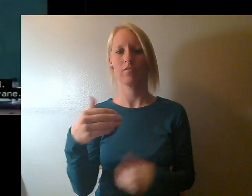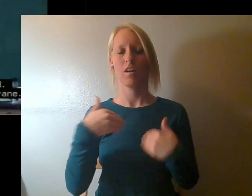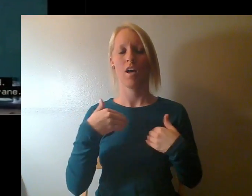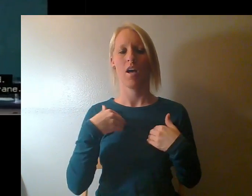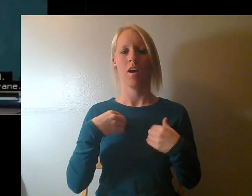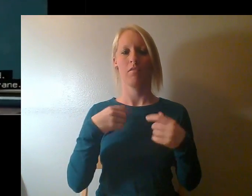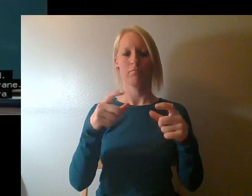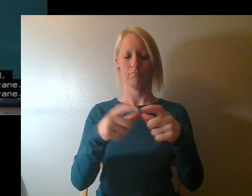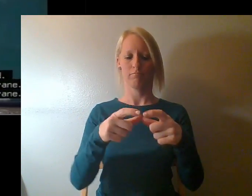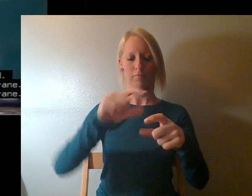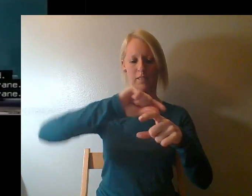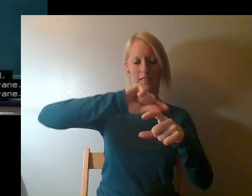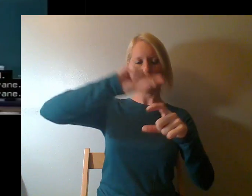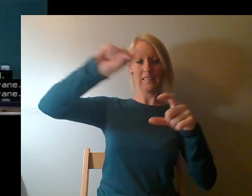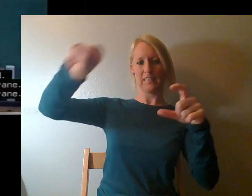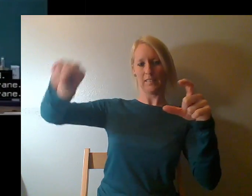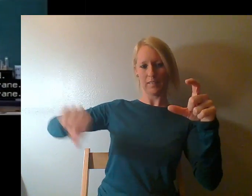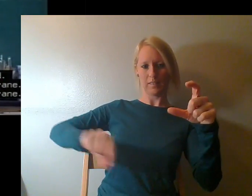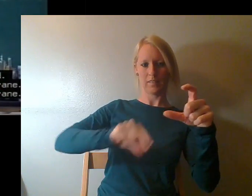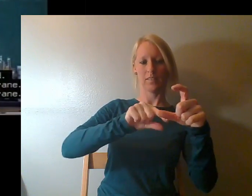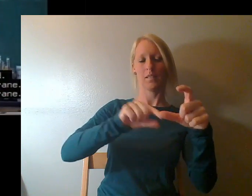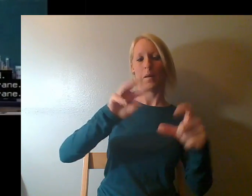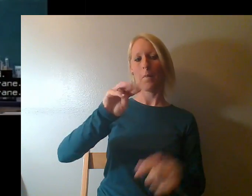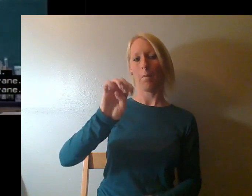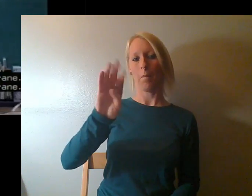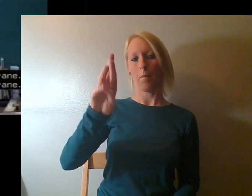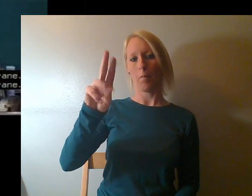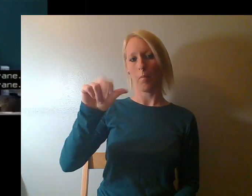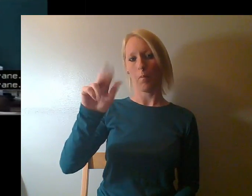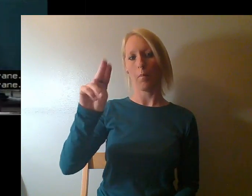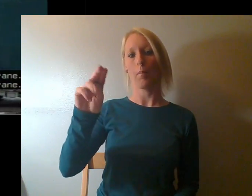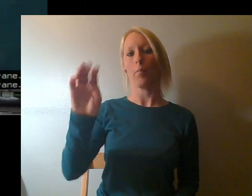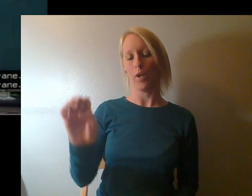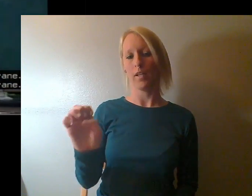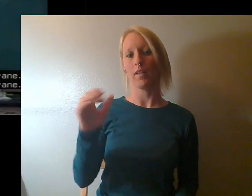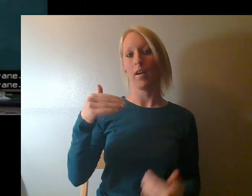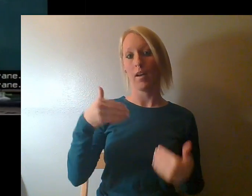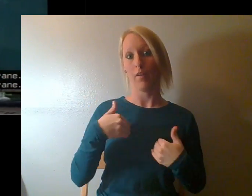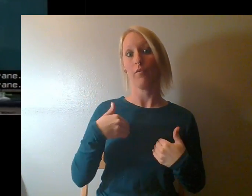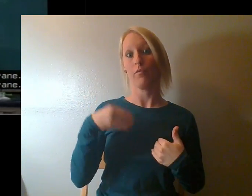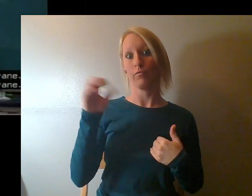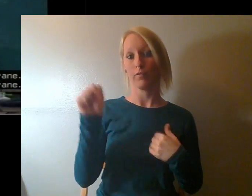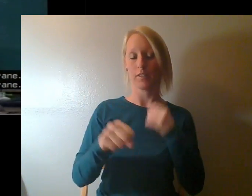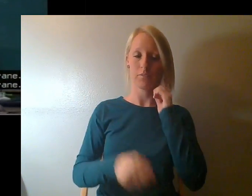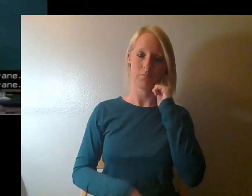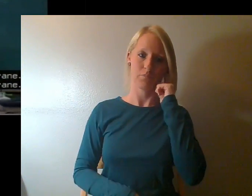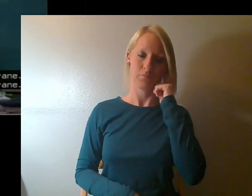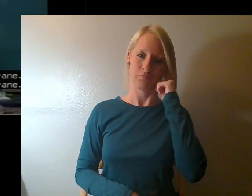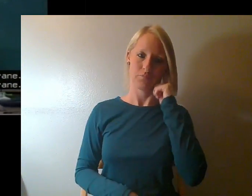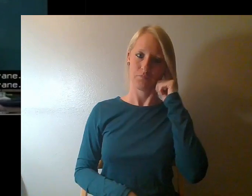Okay, all cells have a cell membrane. How about location?